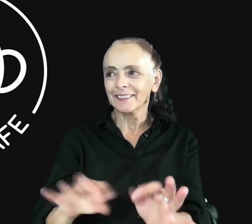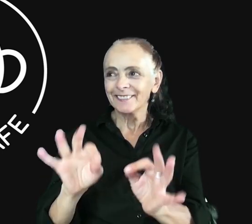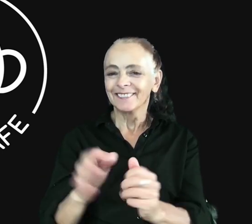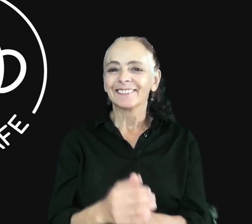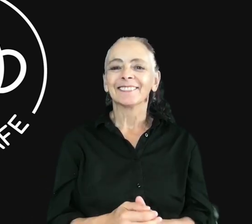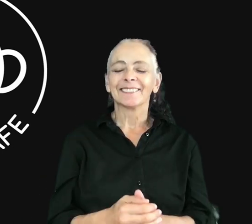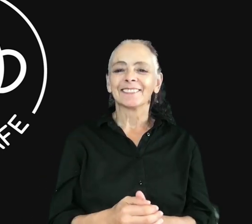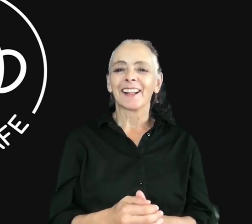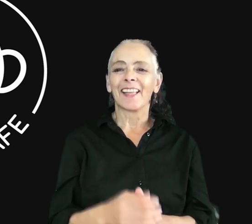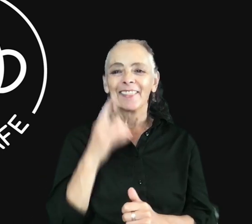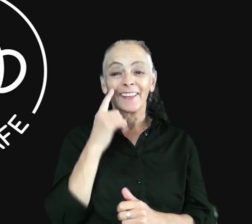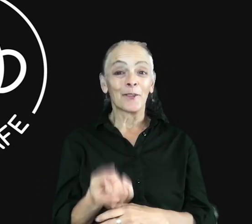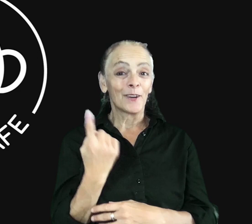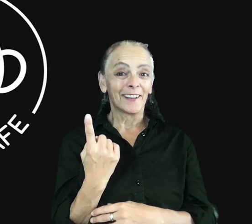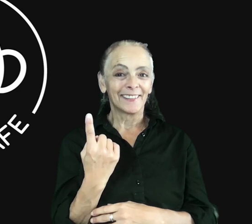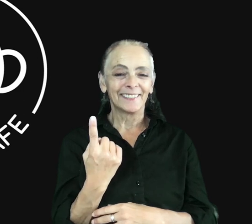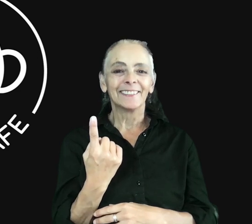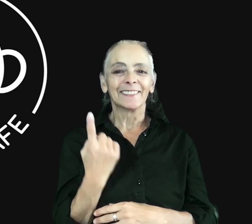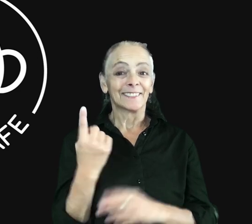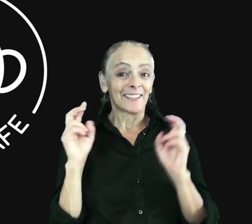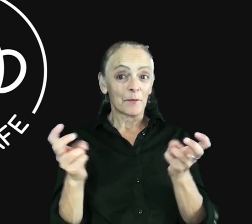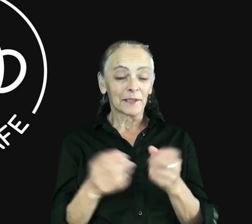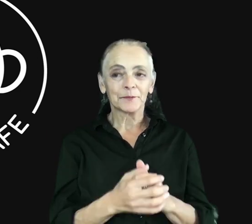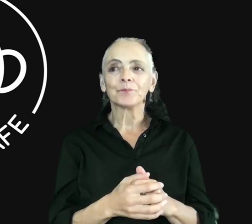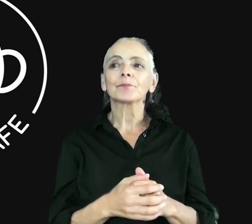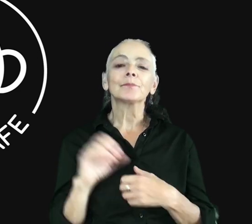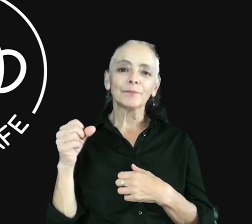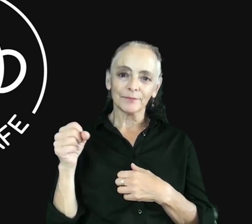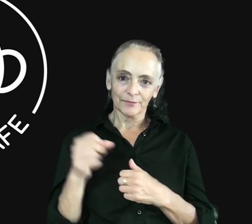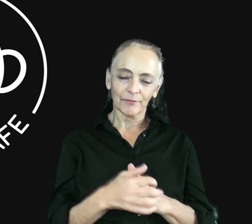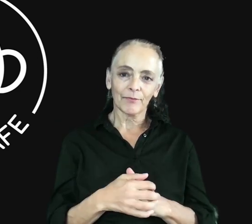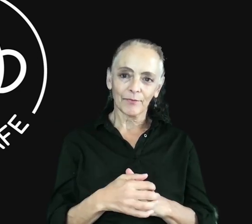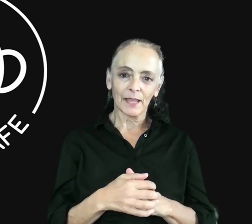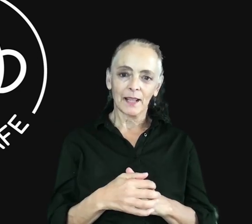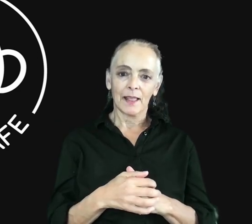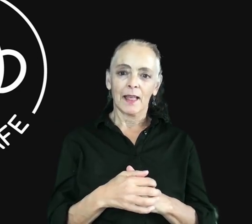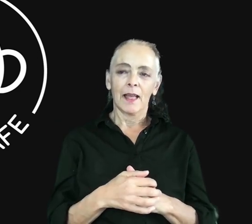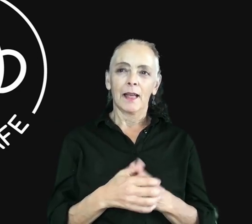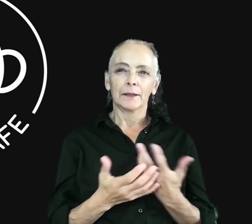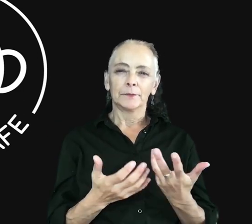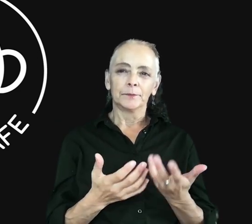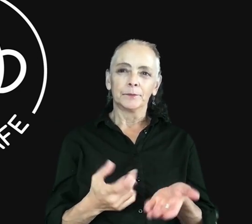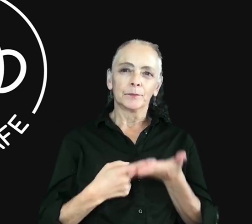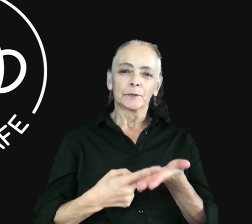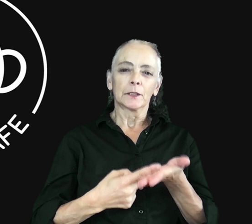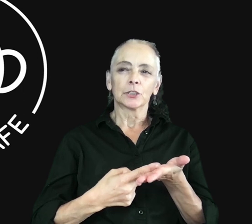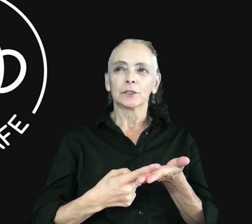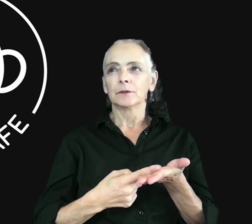think one of them i think one of them is yeah like it's it's this kind of discussion of